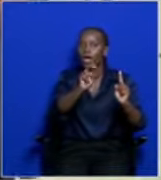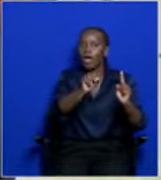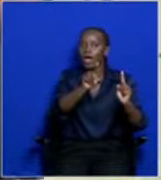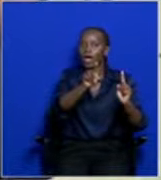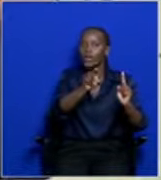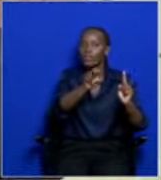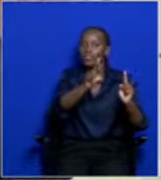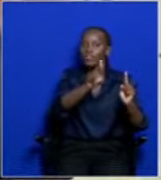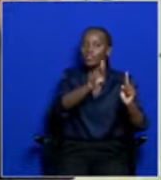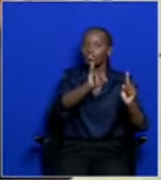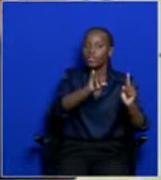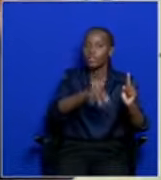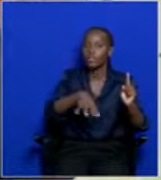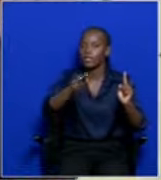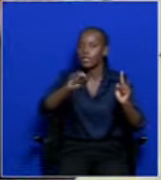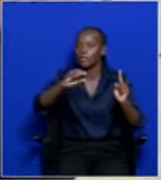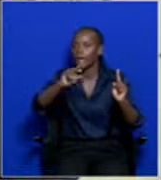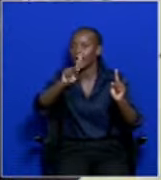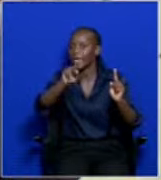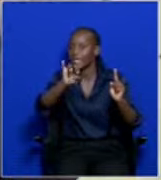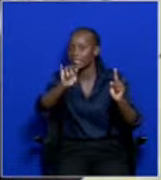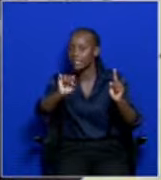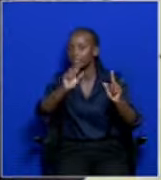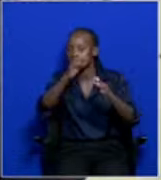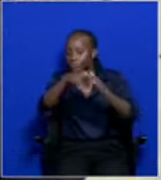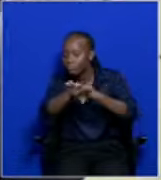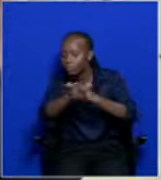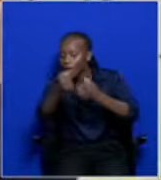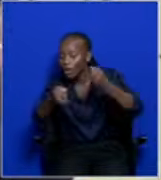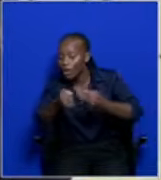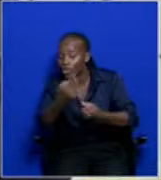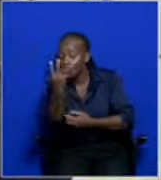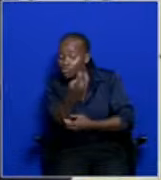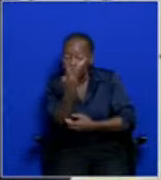Upon searching that vehicle of Adrian Norman Mackenzie,